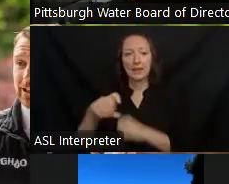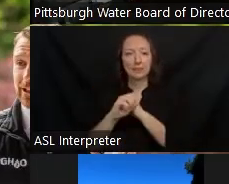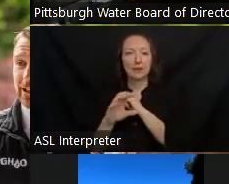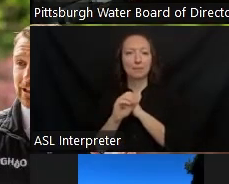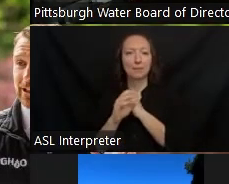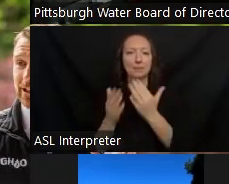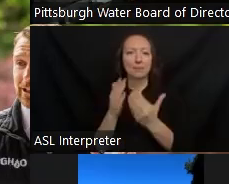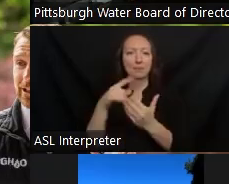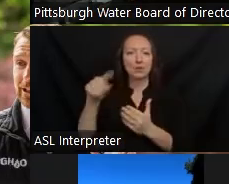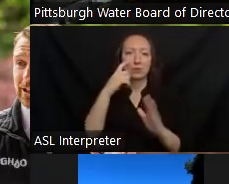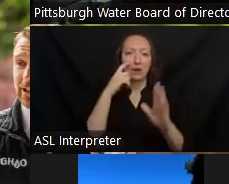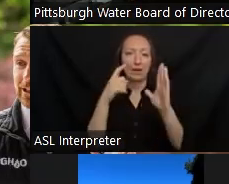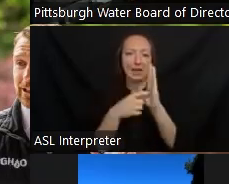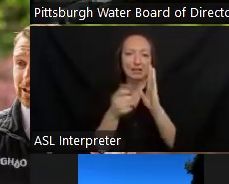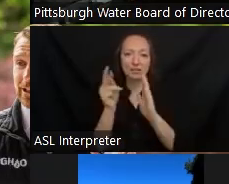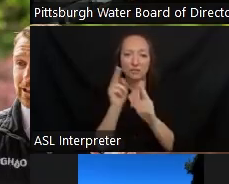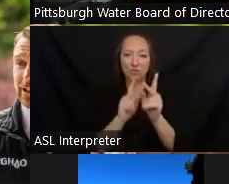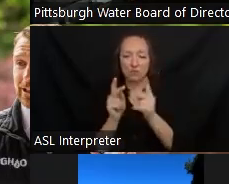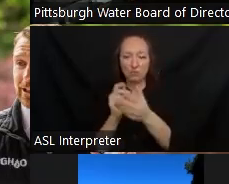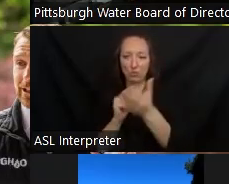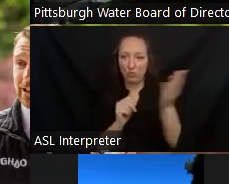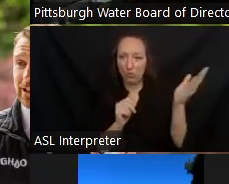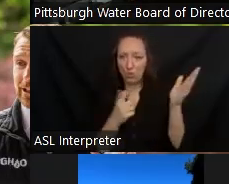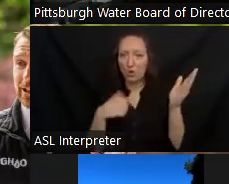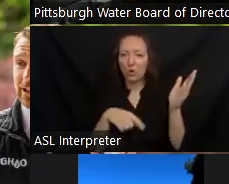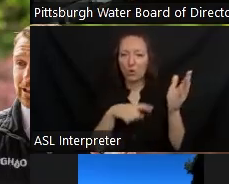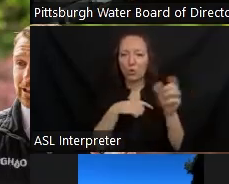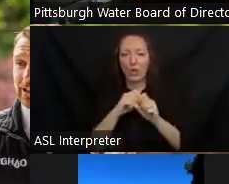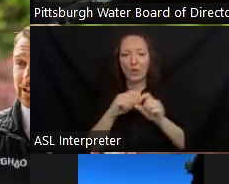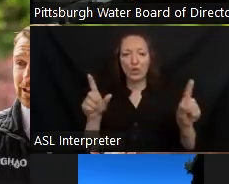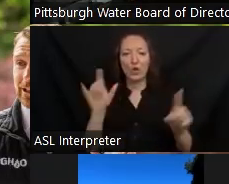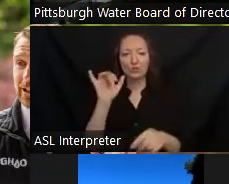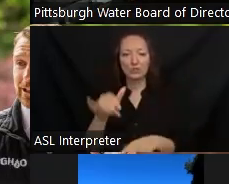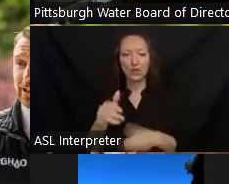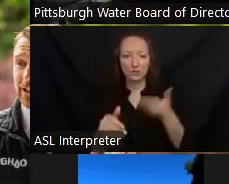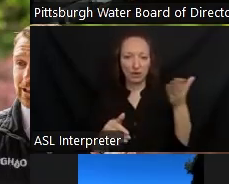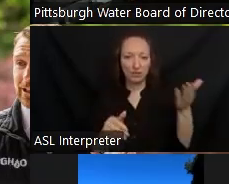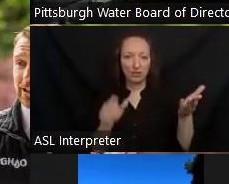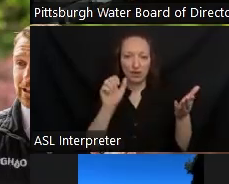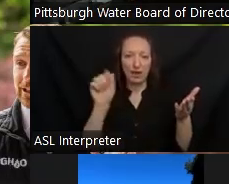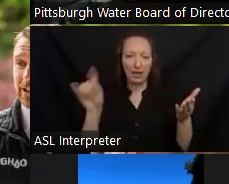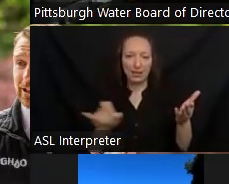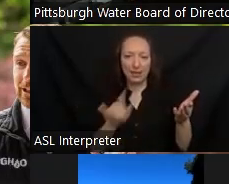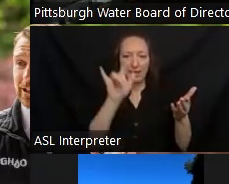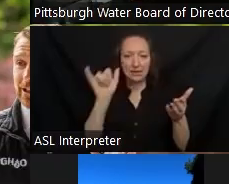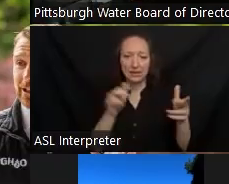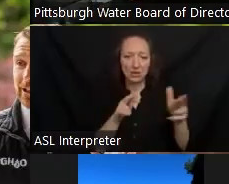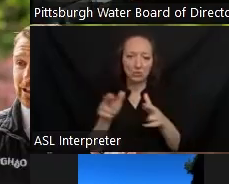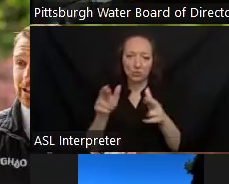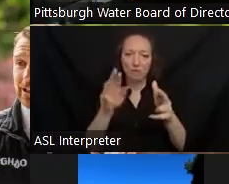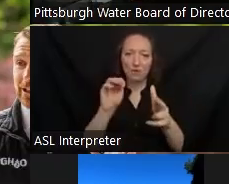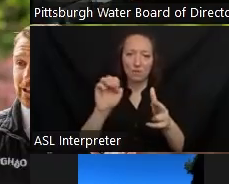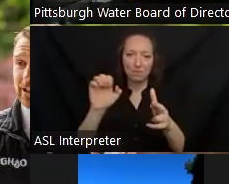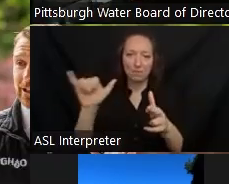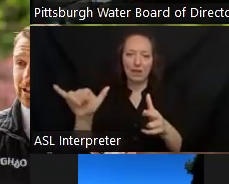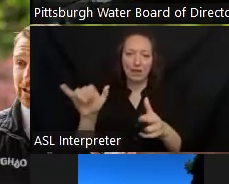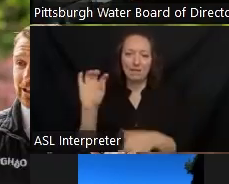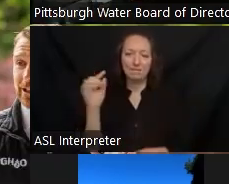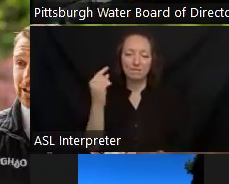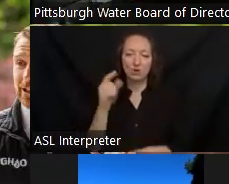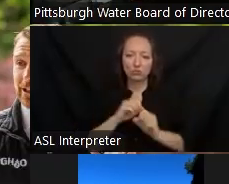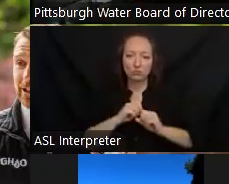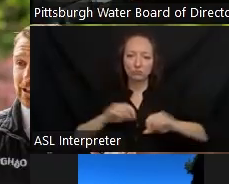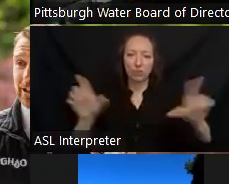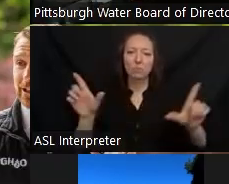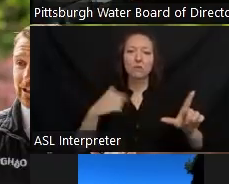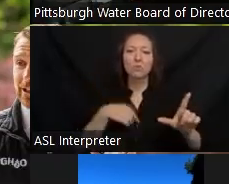these faces up here. We launched it right along the Allegheny River on May 1st, and we've continued that momentum